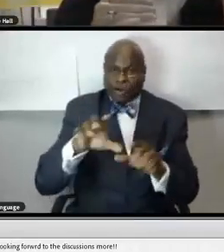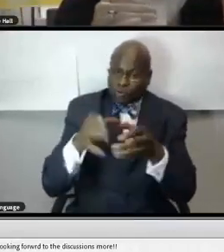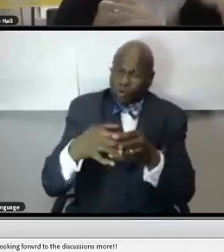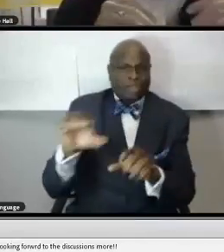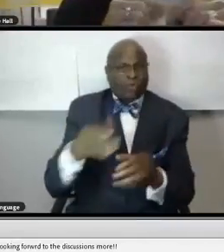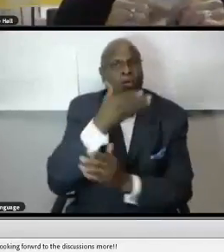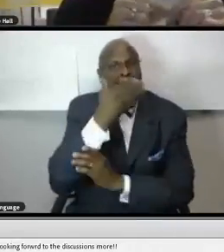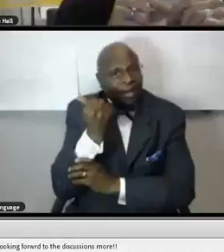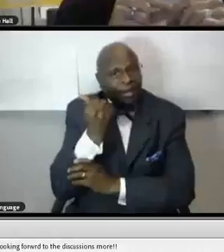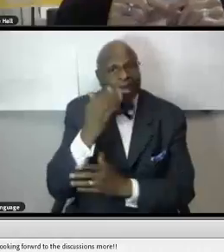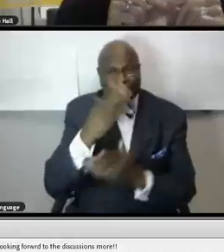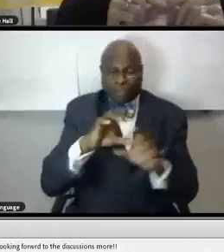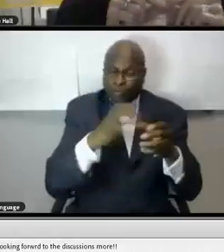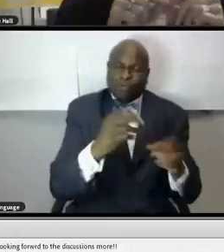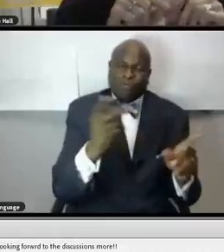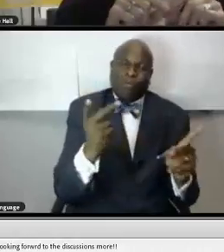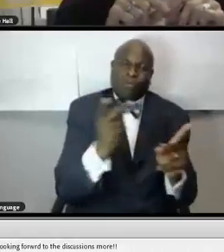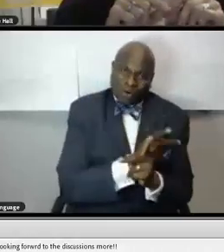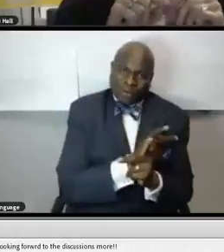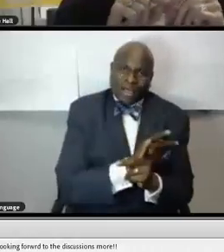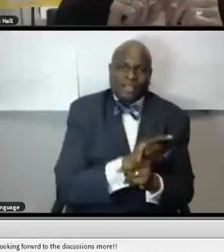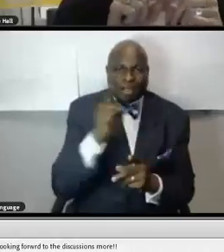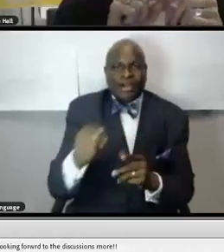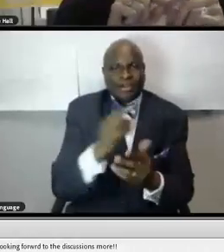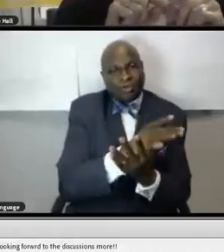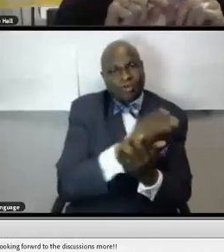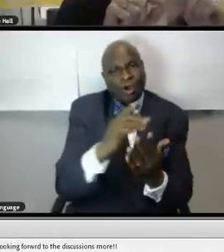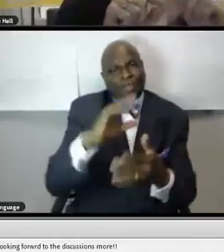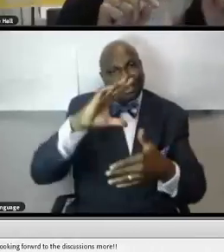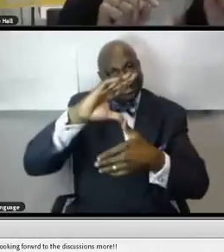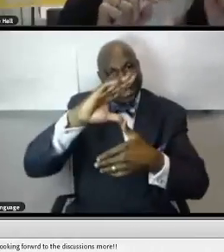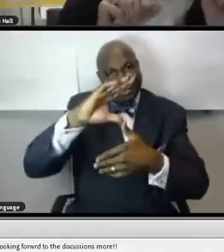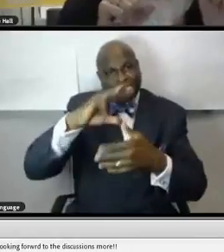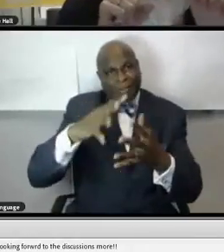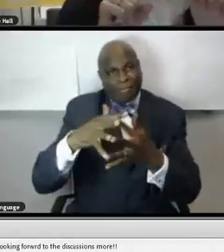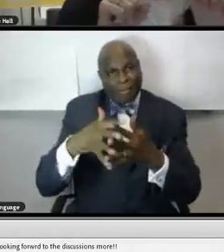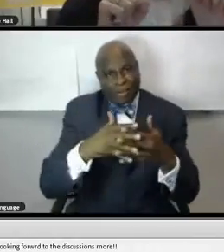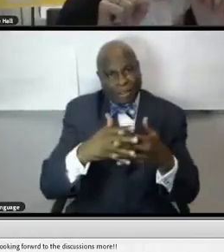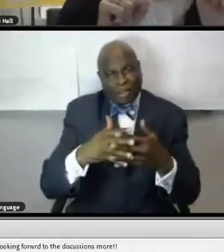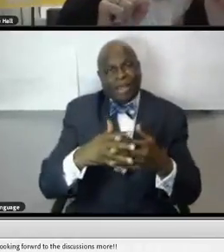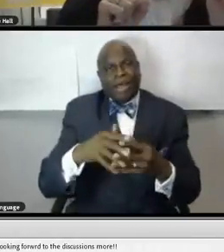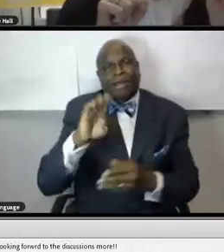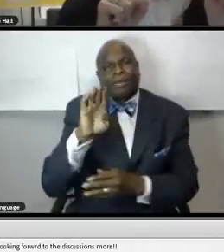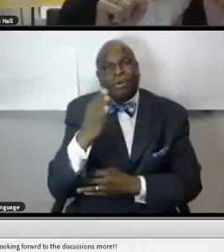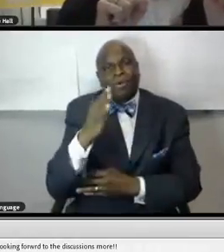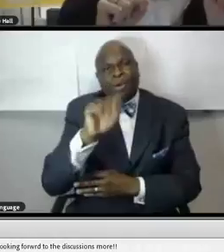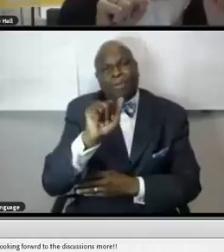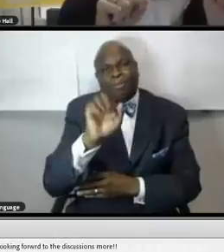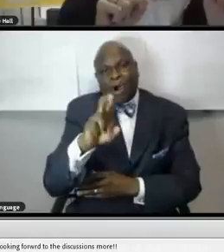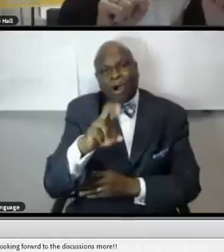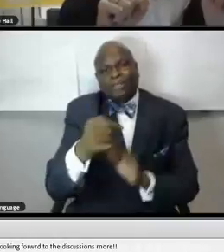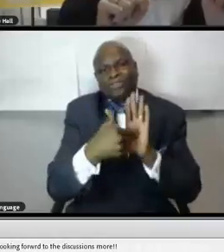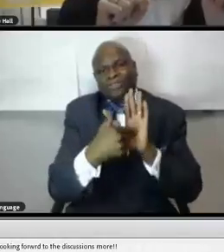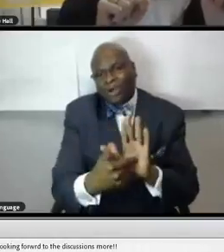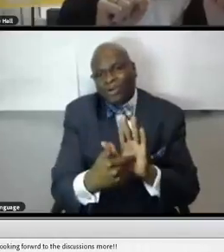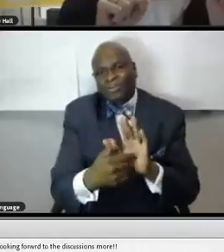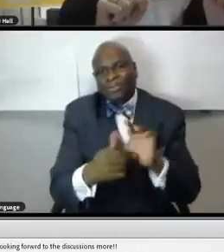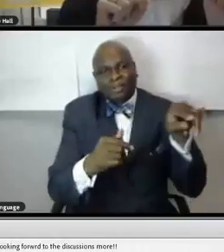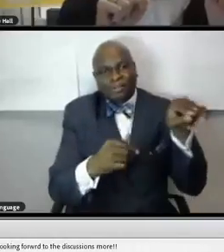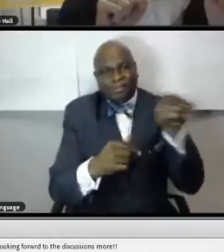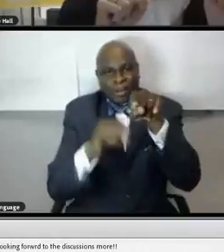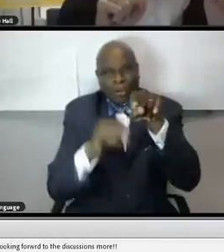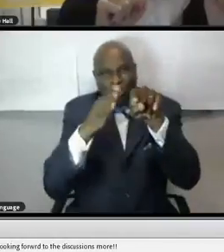better and groups that do worse. So here we have across Latin America, the blue bar represents the